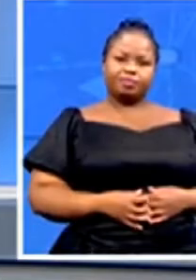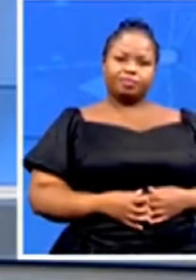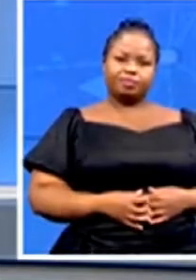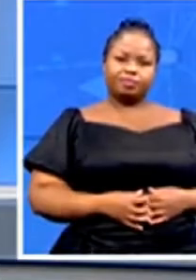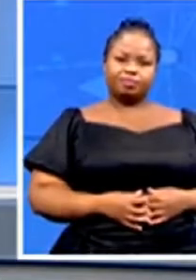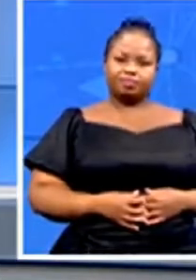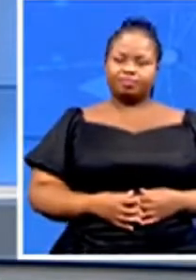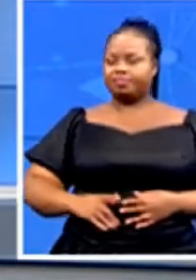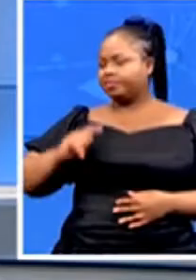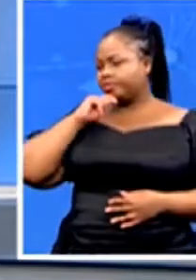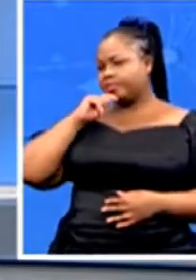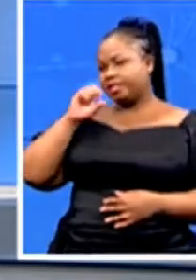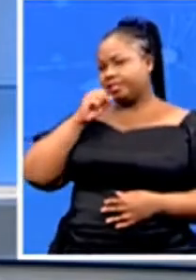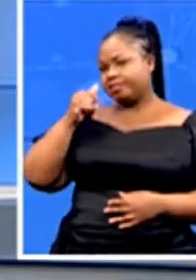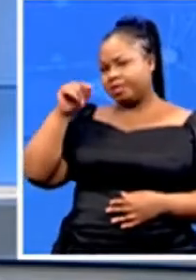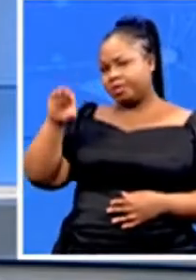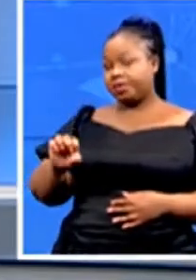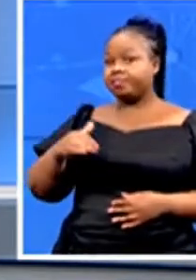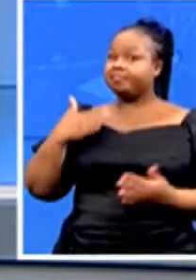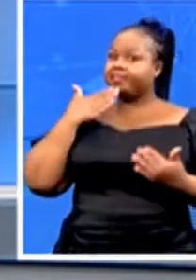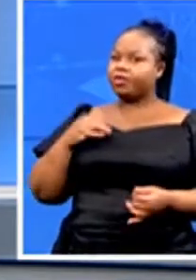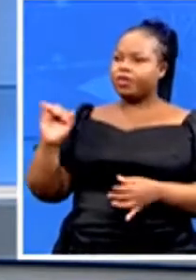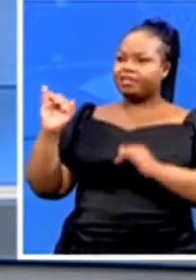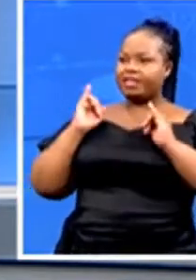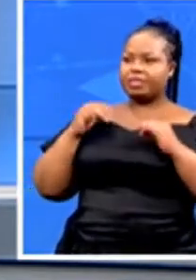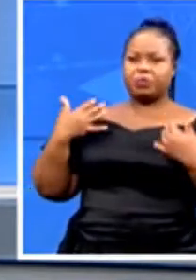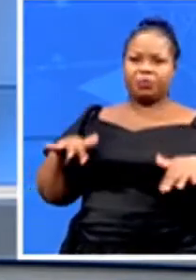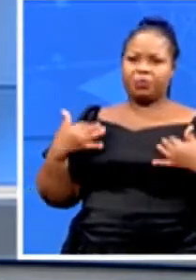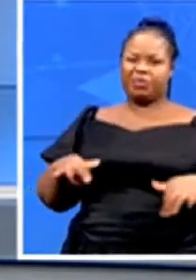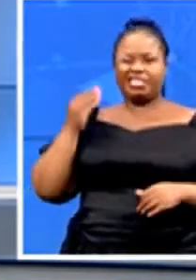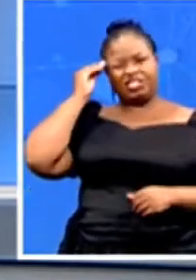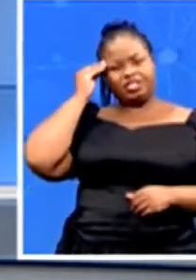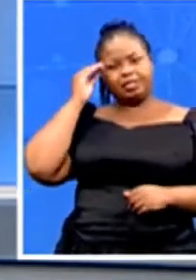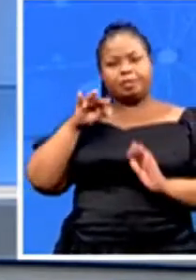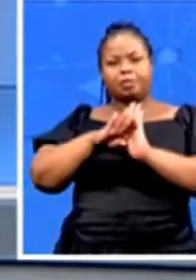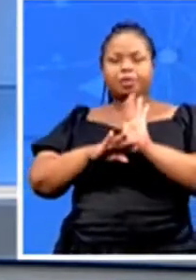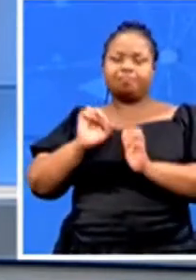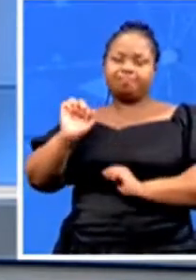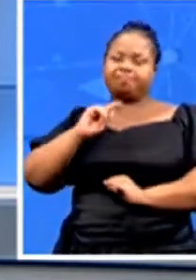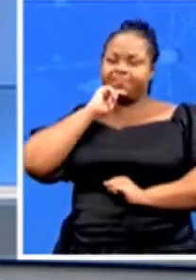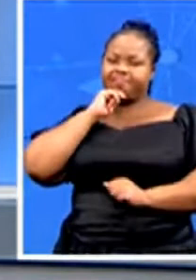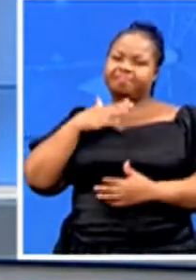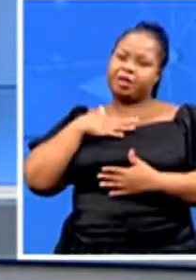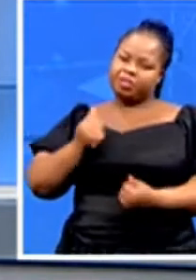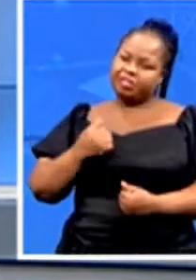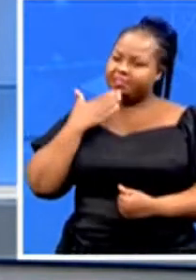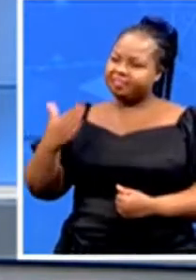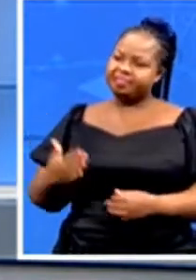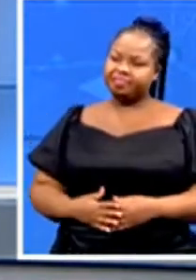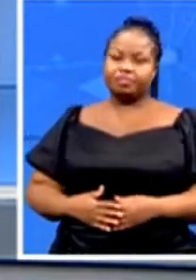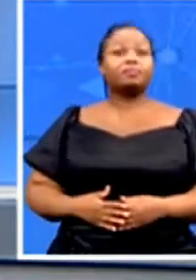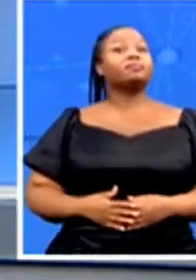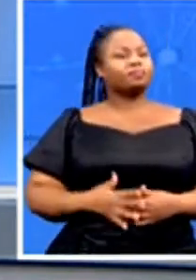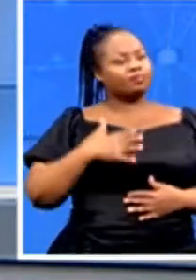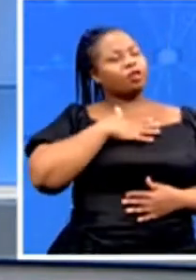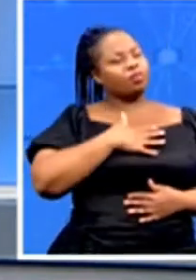Plan Act to this esteemed program of yours this morning. Thank you. I appreciate it. It's an absolute pleasure because it's a very, very important, conversation that